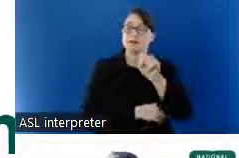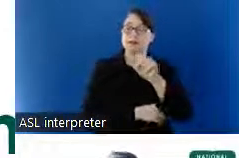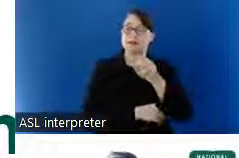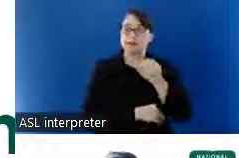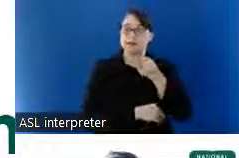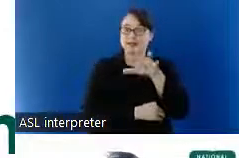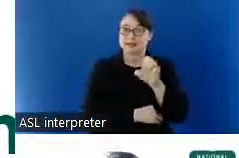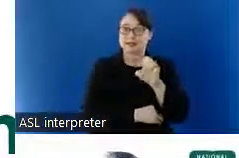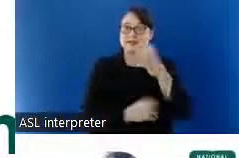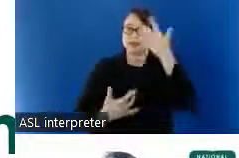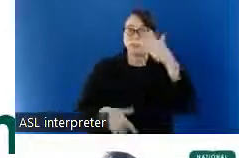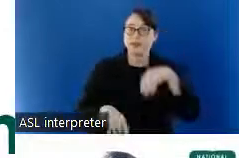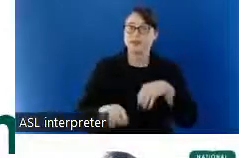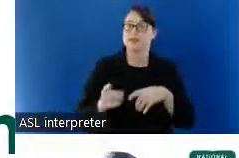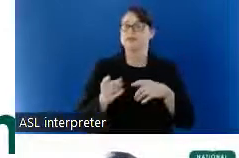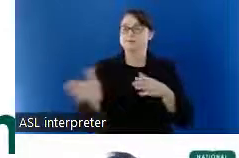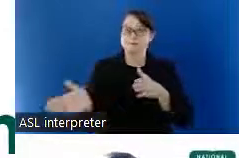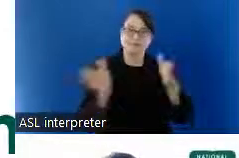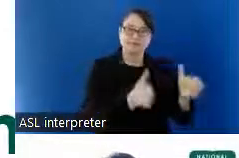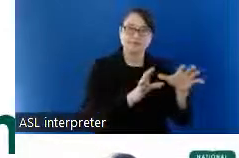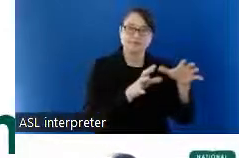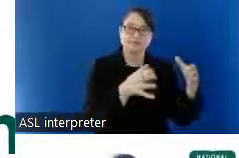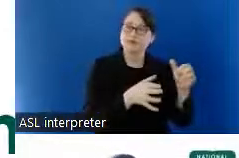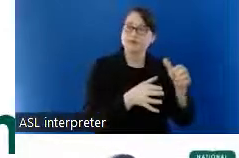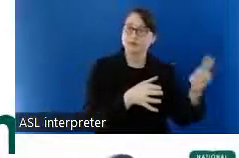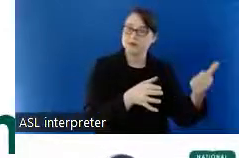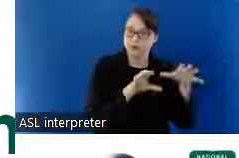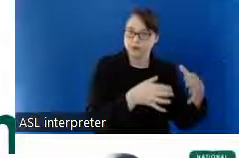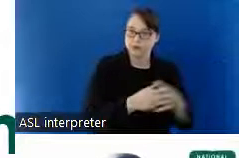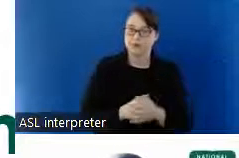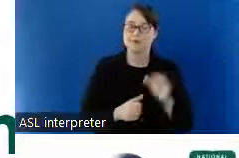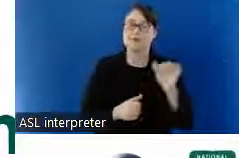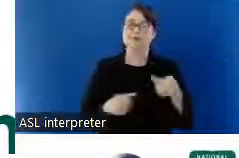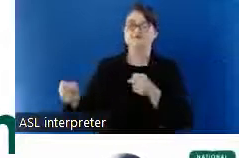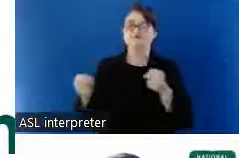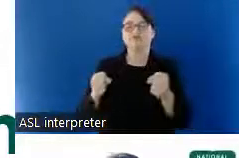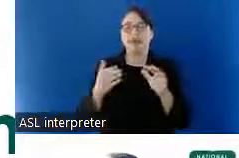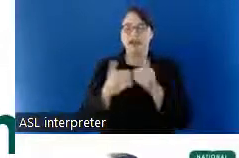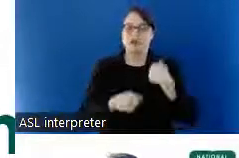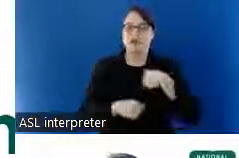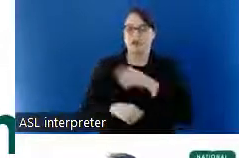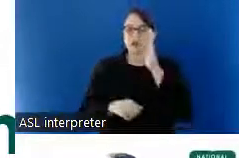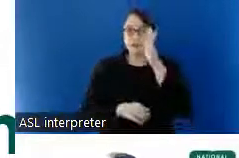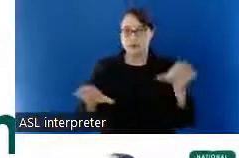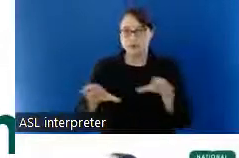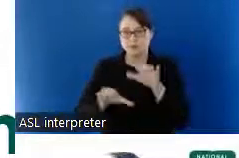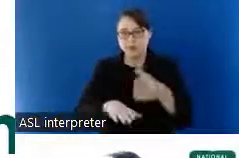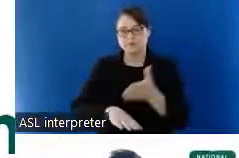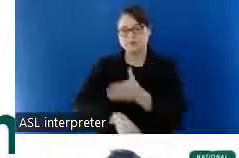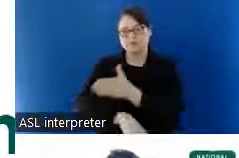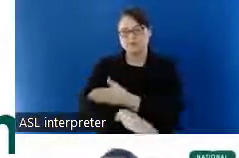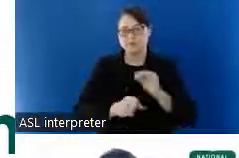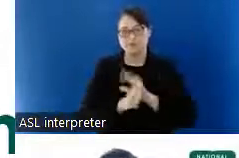reducing COVID-19 vaccine hesitancy. And that strategy and how we are going to do that was we are going to improve COVID-19